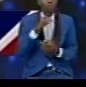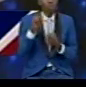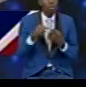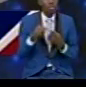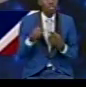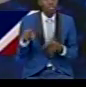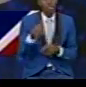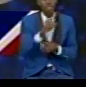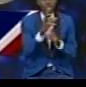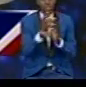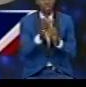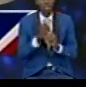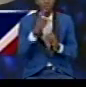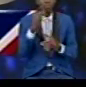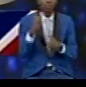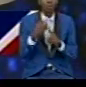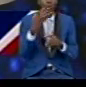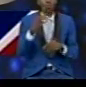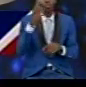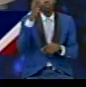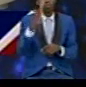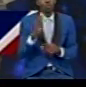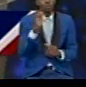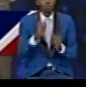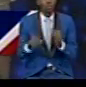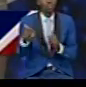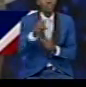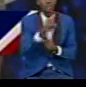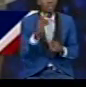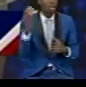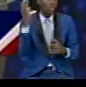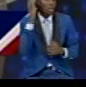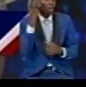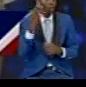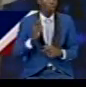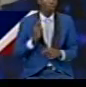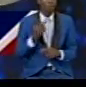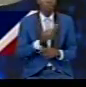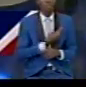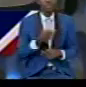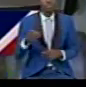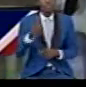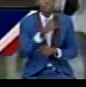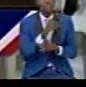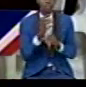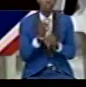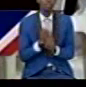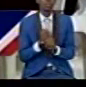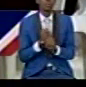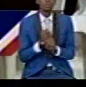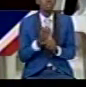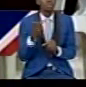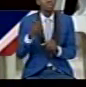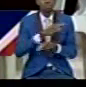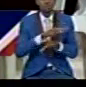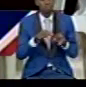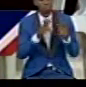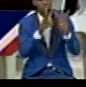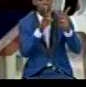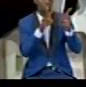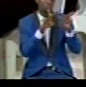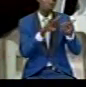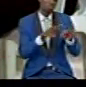ye received the word of God, which ye heard of us, you didn't look at our